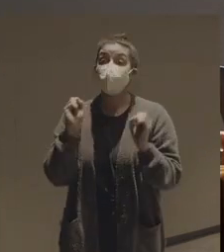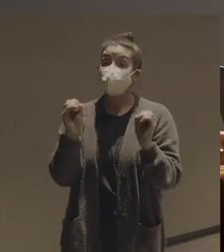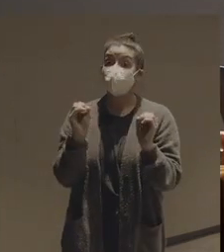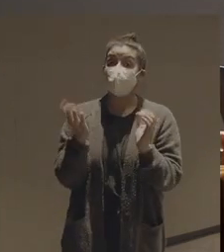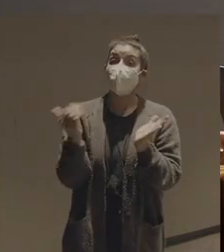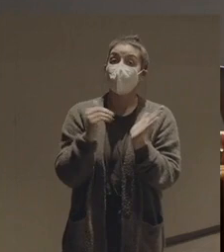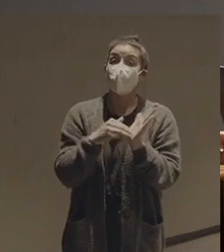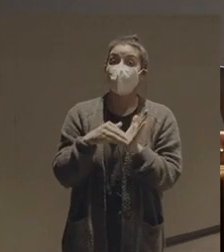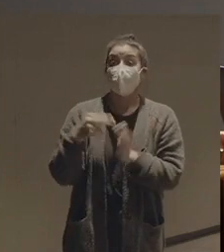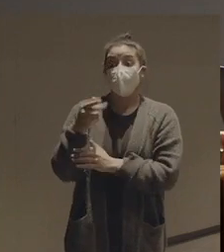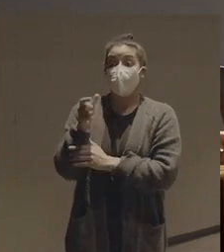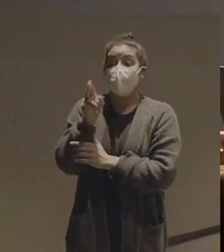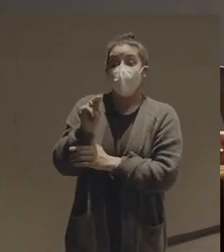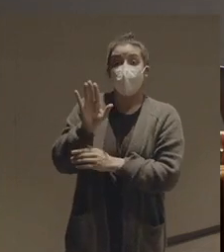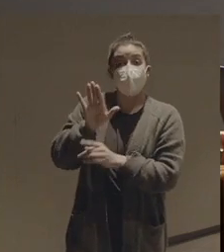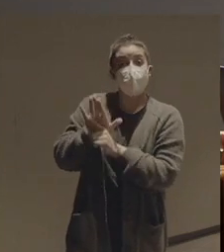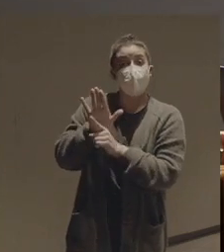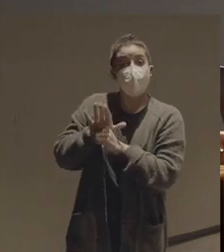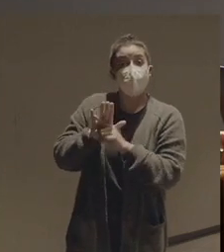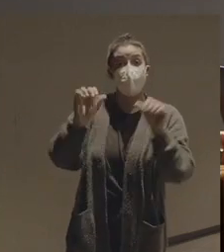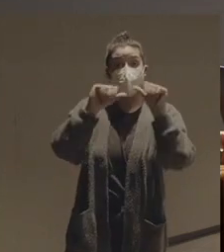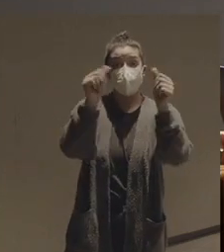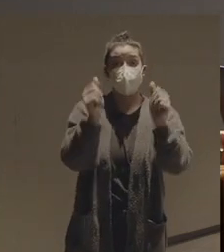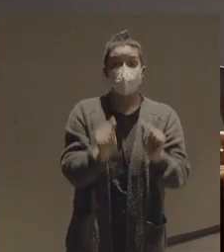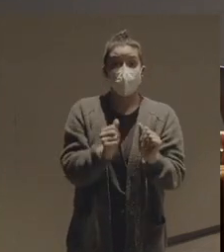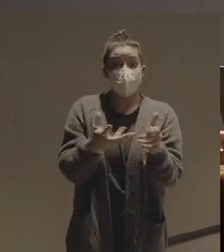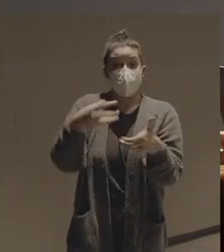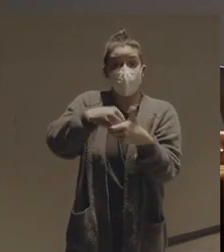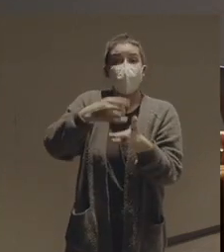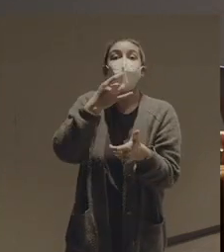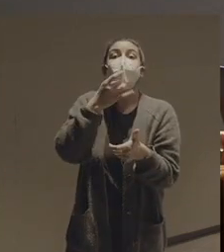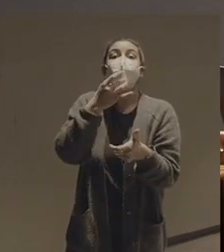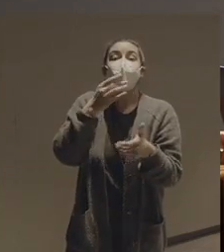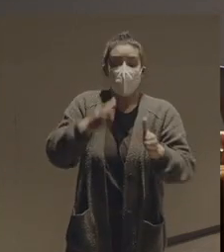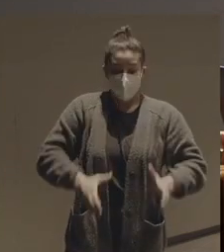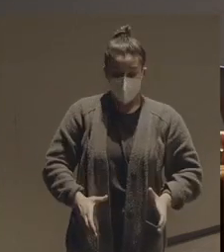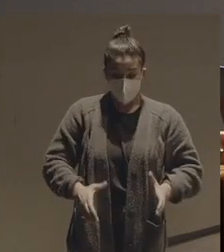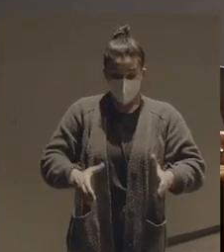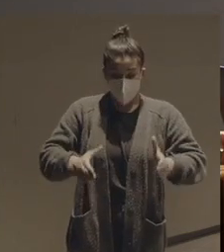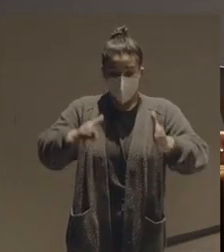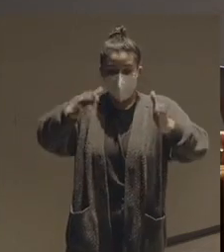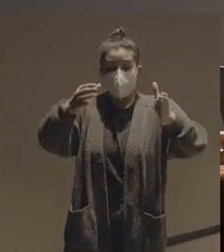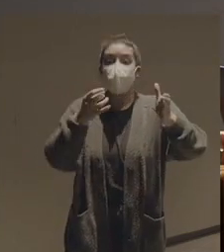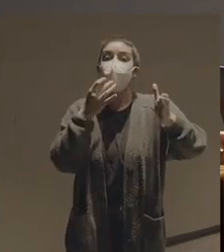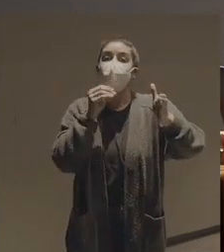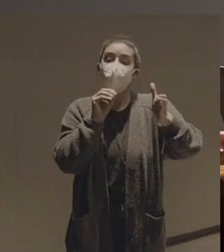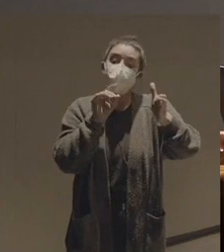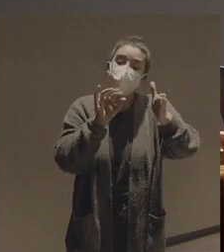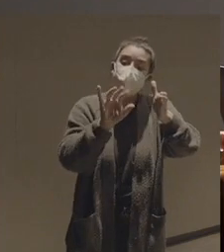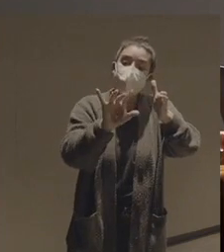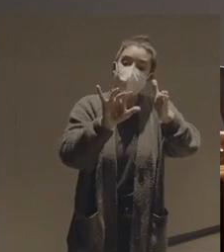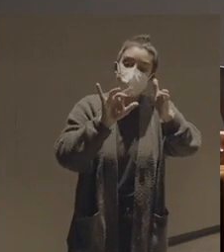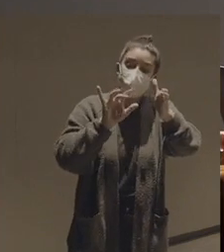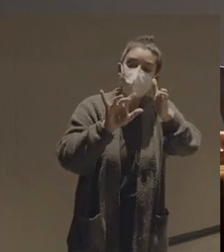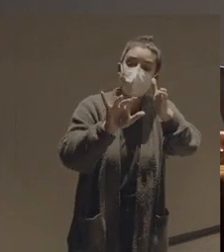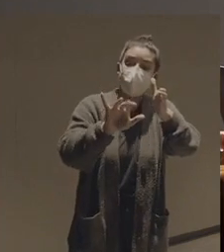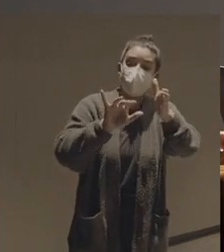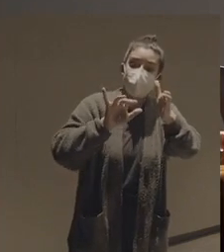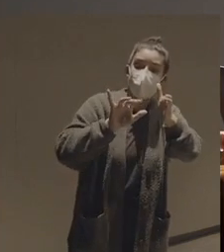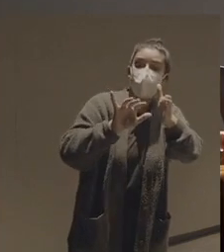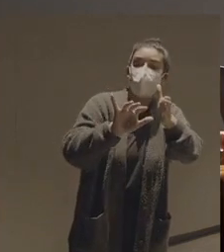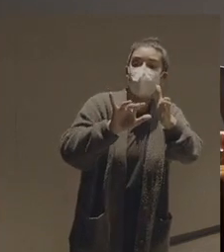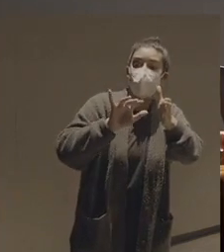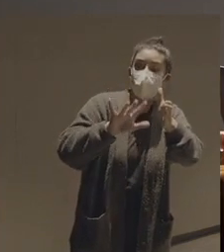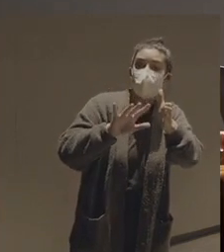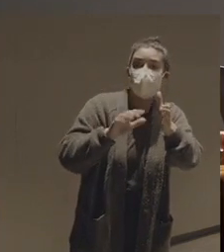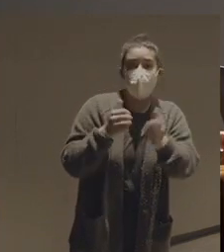Worked in relationship to it, reflecting, defining. No two views can be replicated. Where you were standing, what you